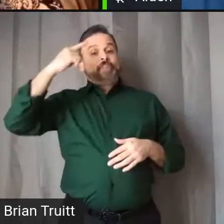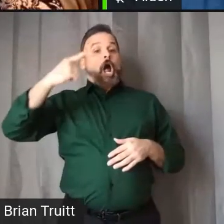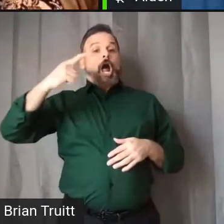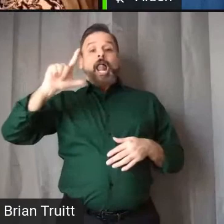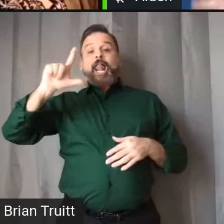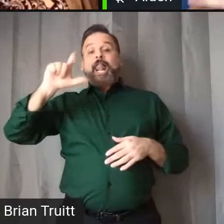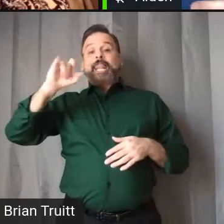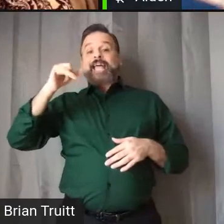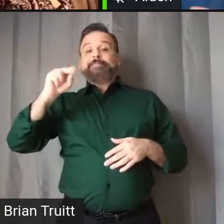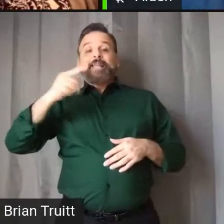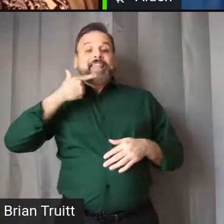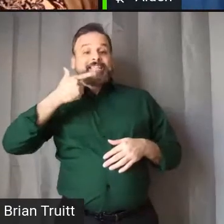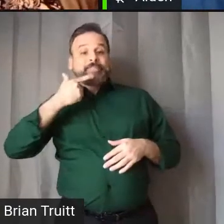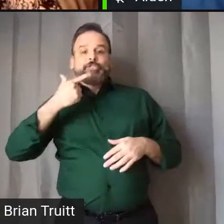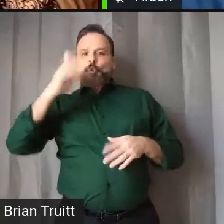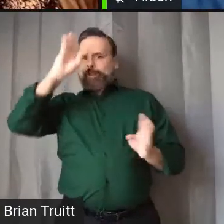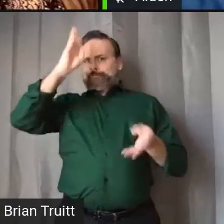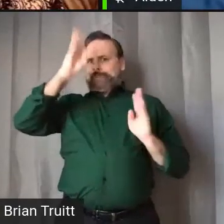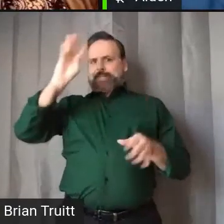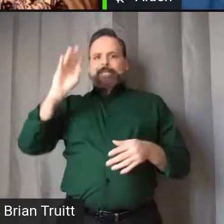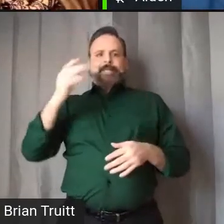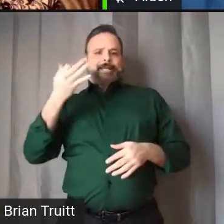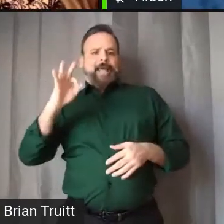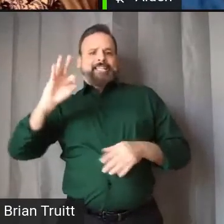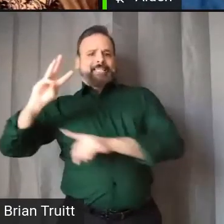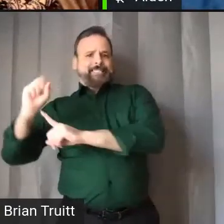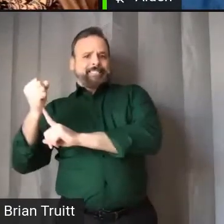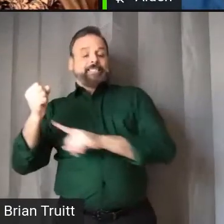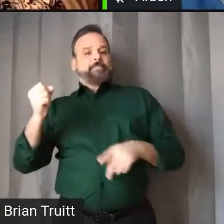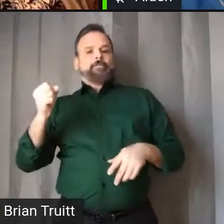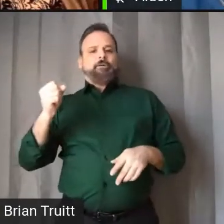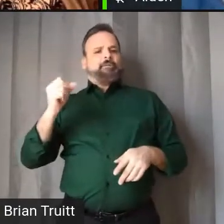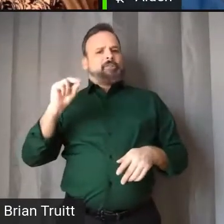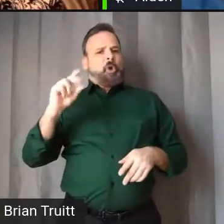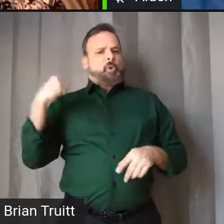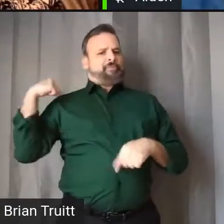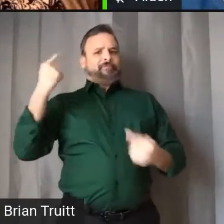1960s. So thinking about like, oh, we've always been here. Like